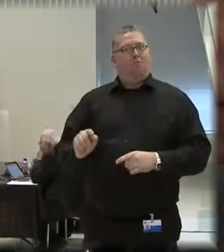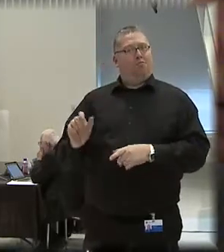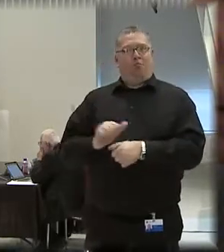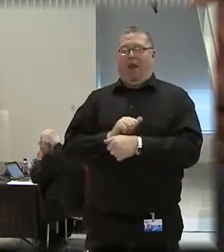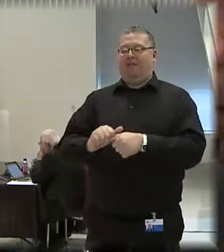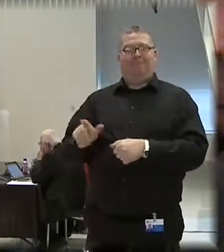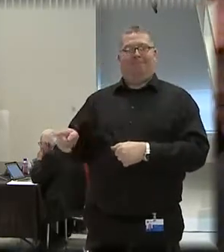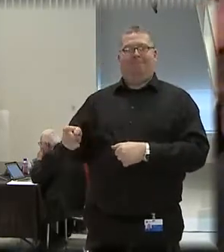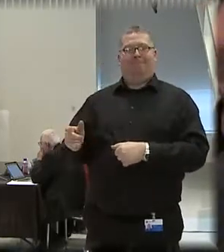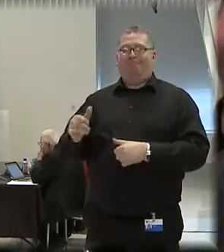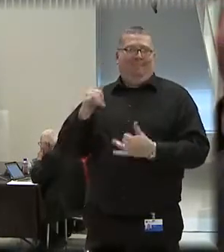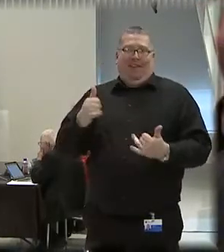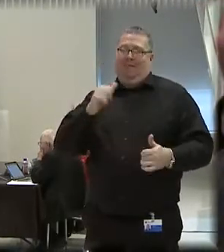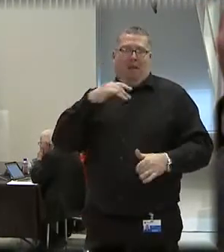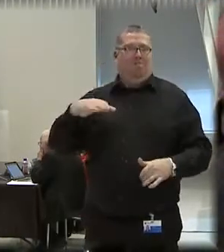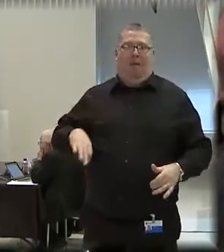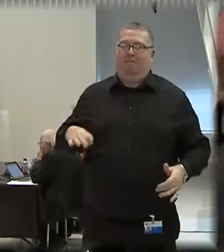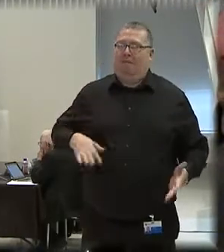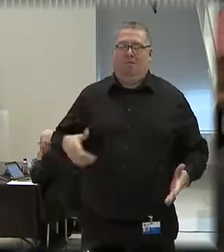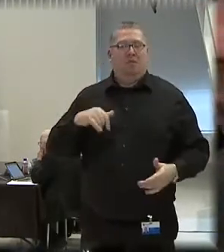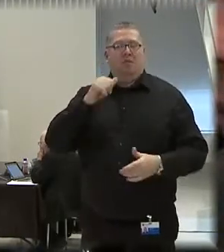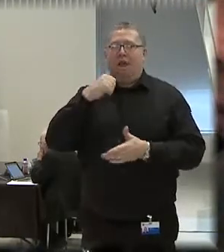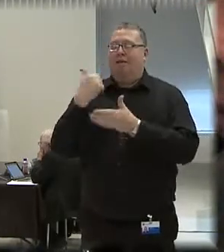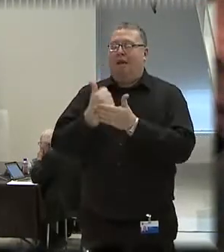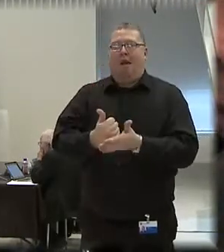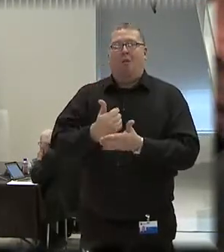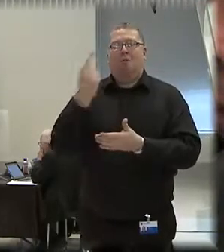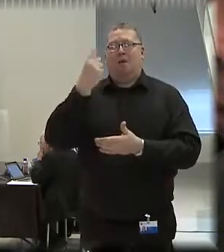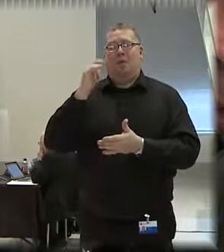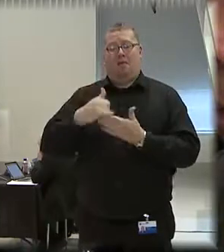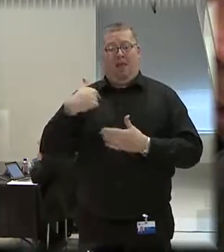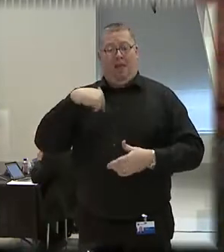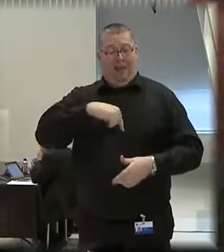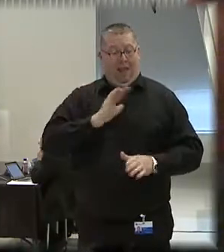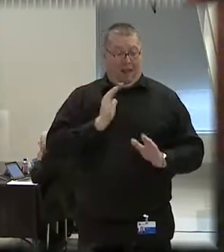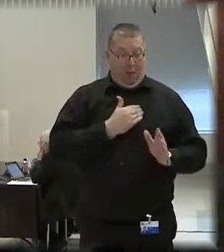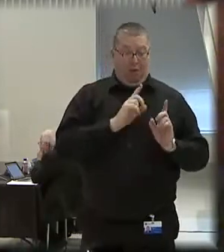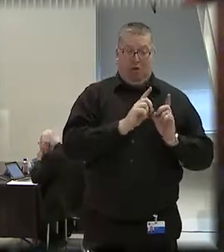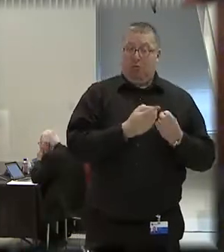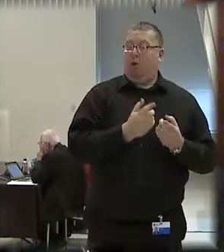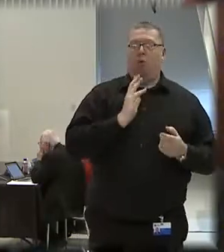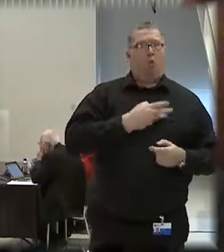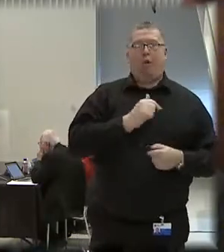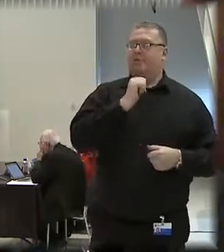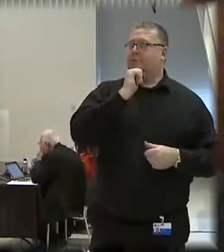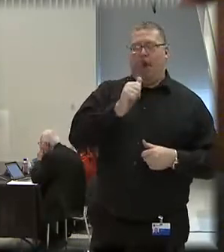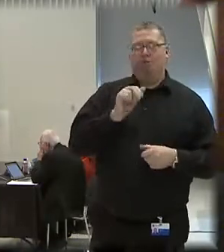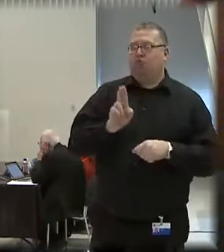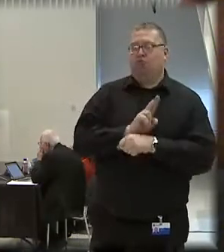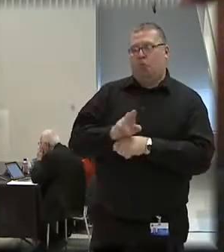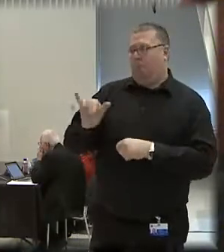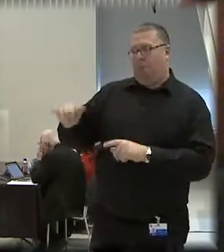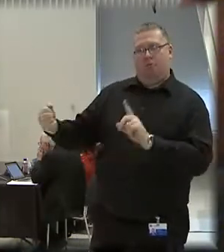far past its usefulness, and certainly something that we in our department choose not to employ.